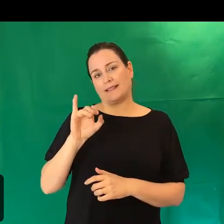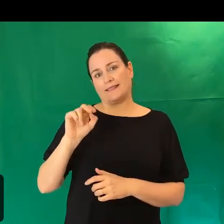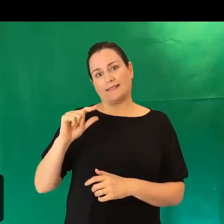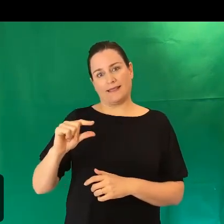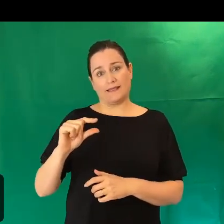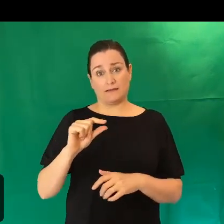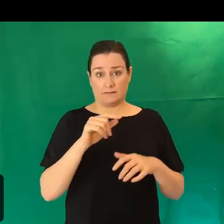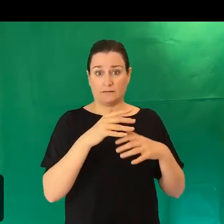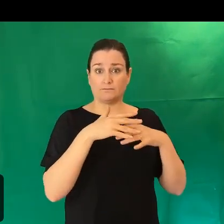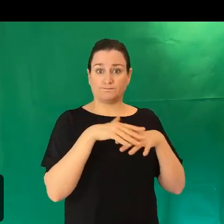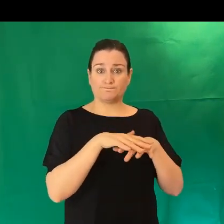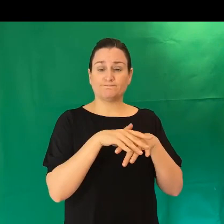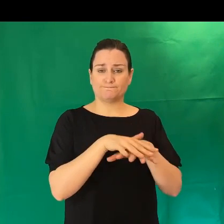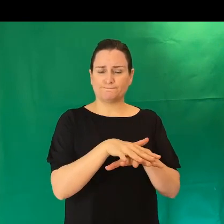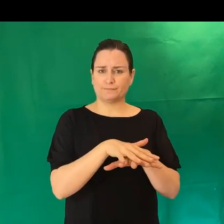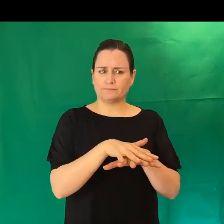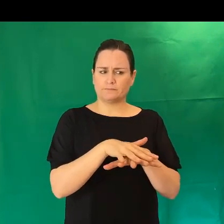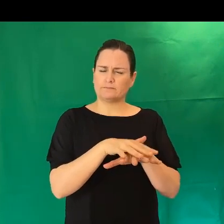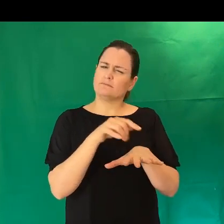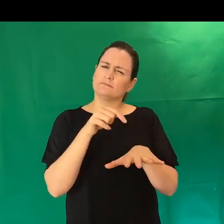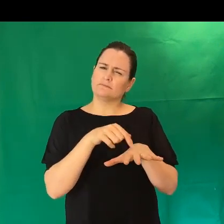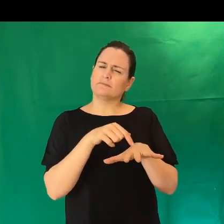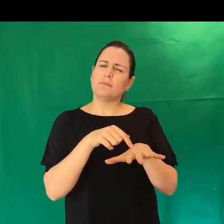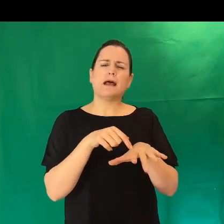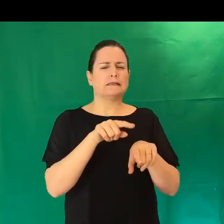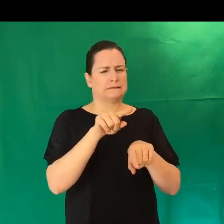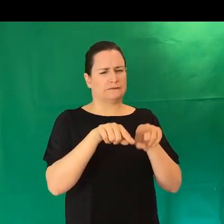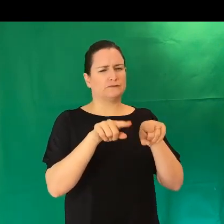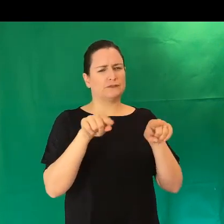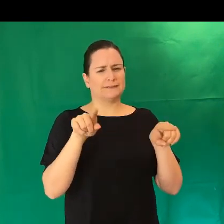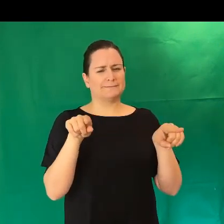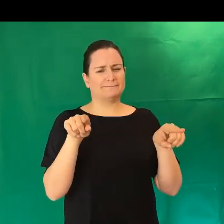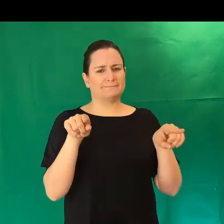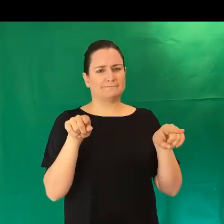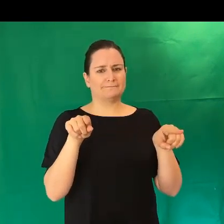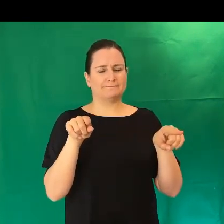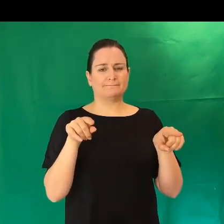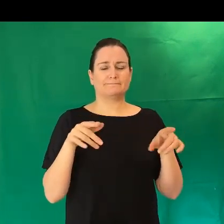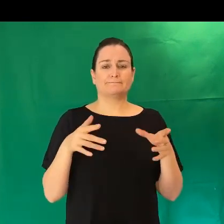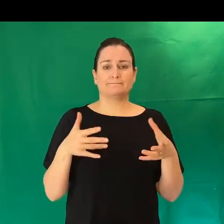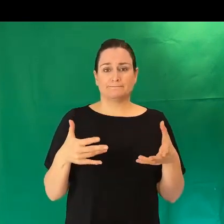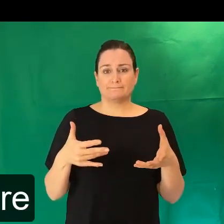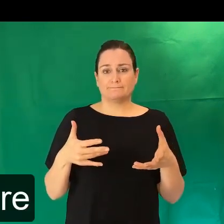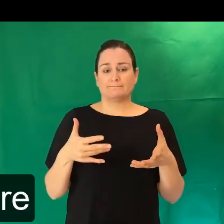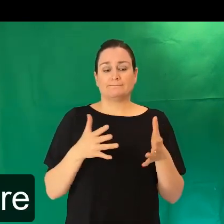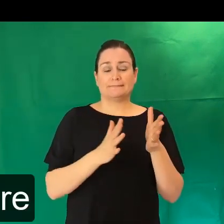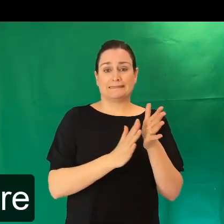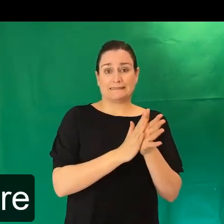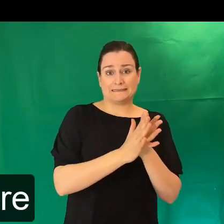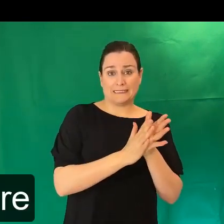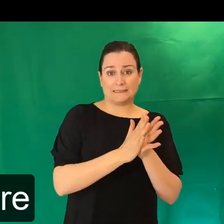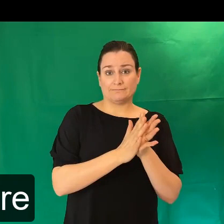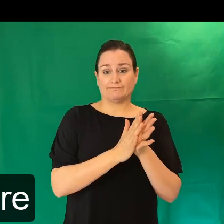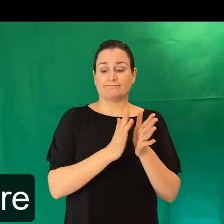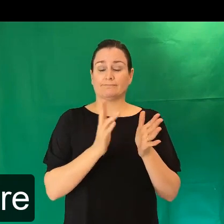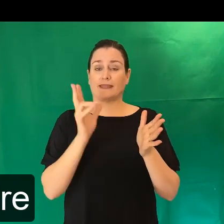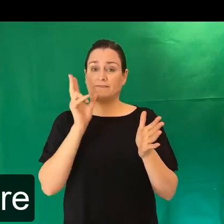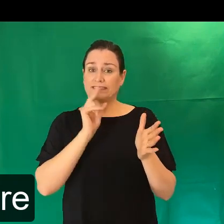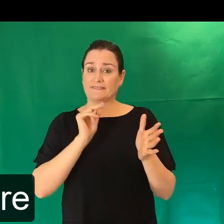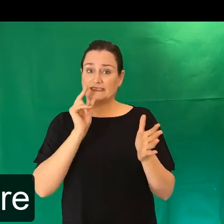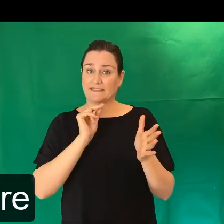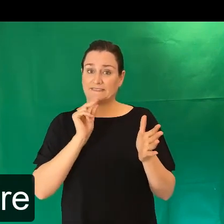And you have different types of code blending, where both the signed utterance and the